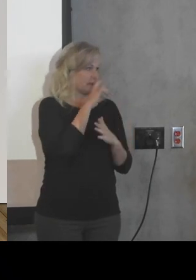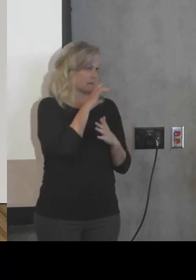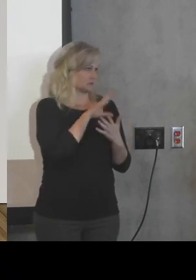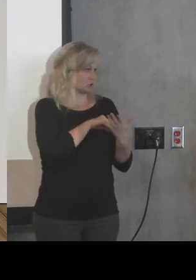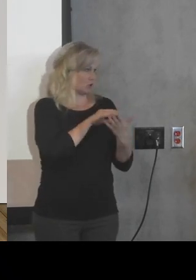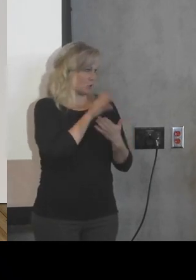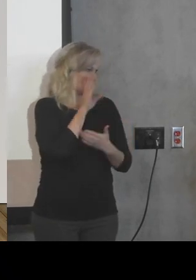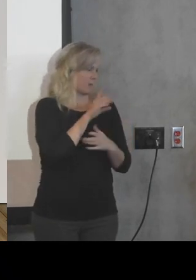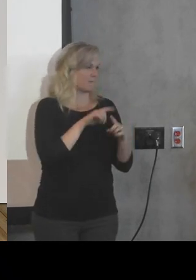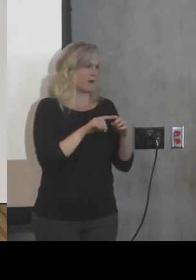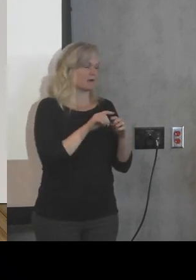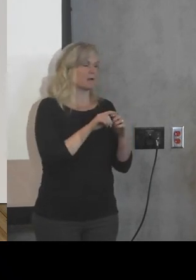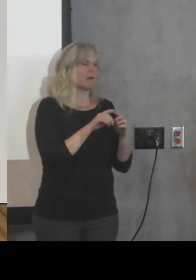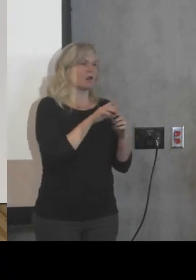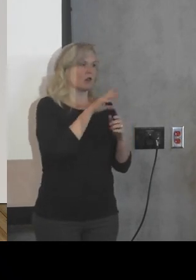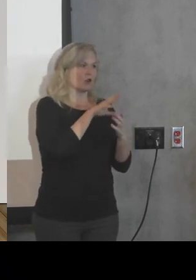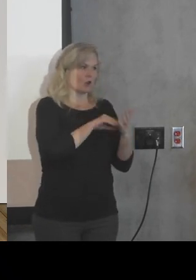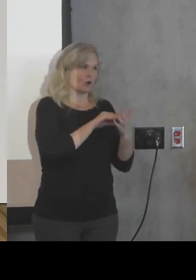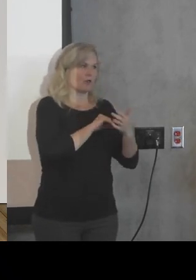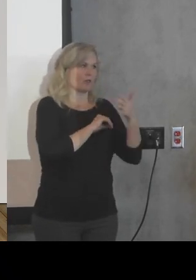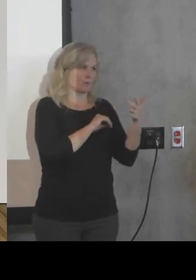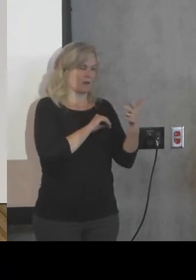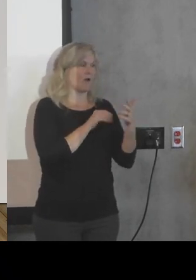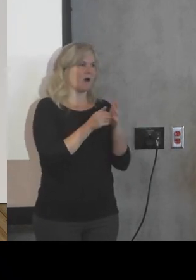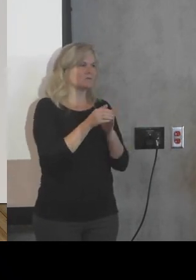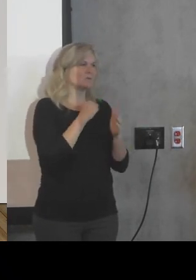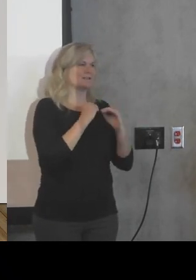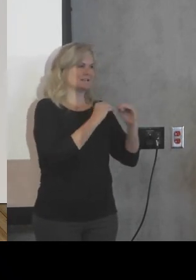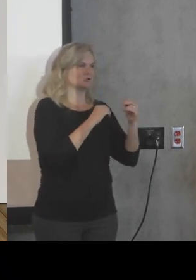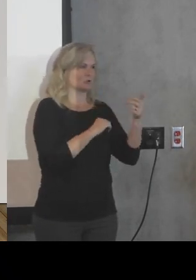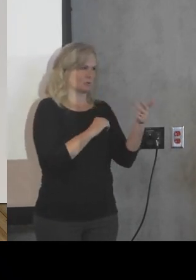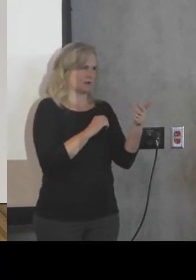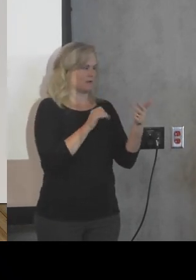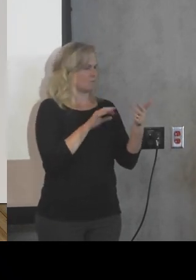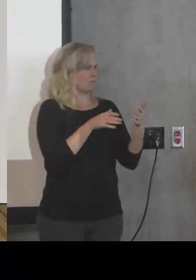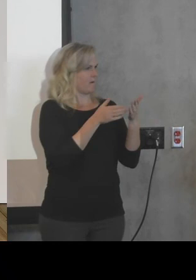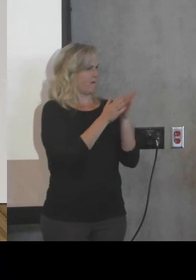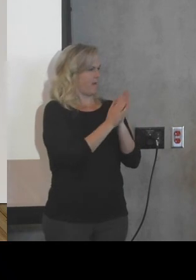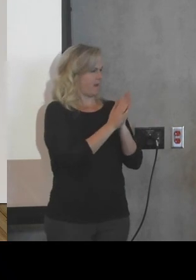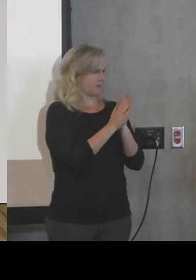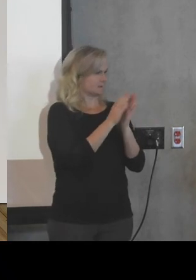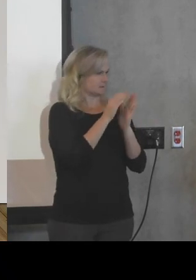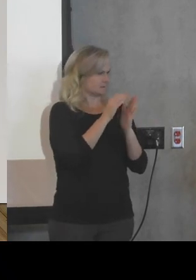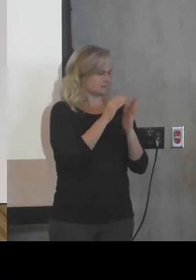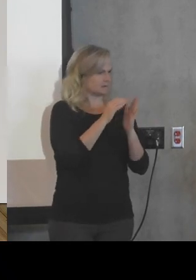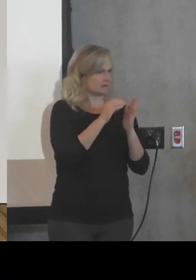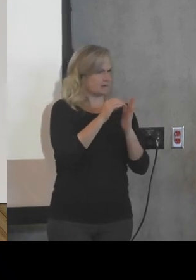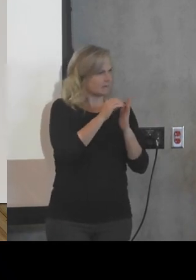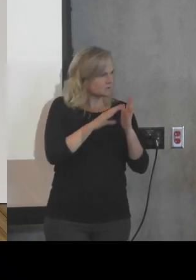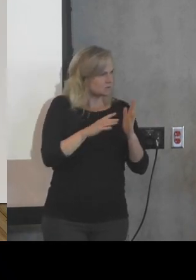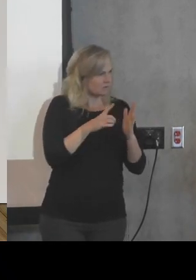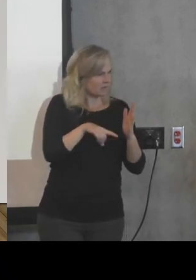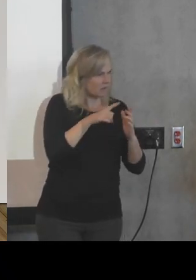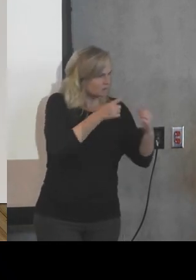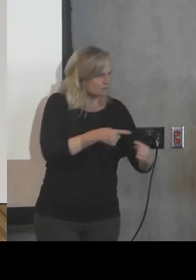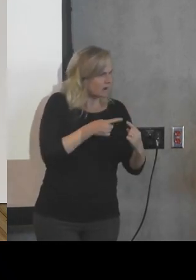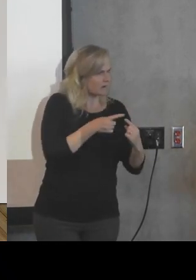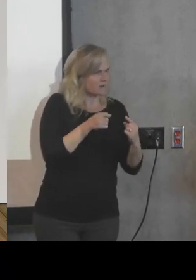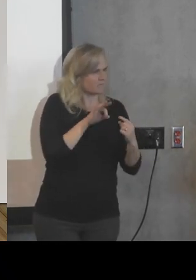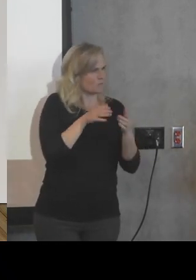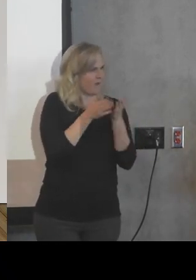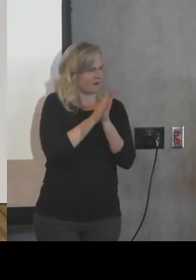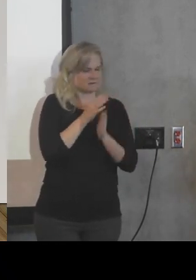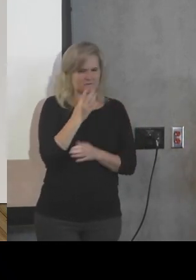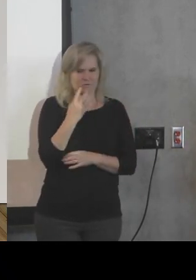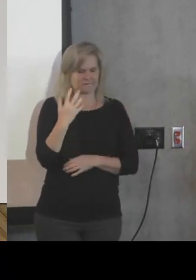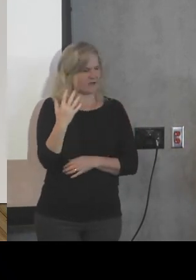learn 3. We often teach them 3. So if you ask a student that's struggling to give you 4 or 5 in that category, you'll notice